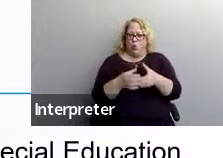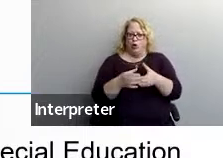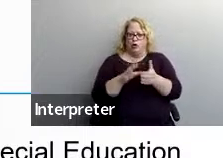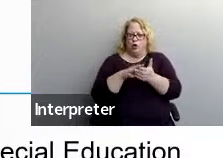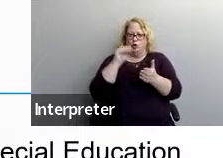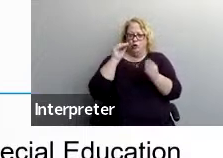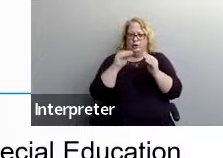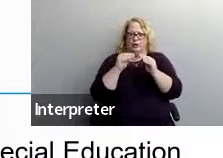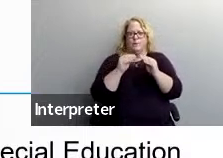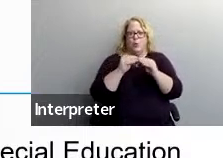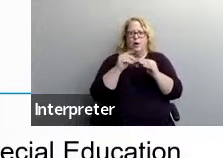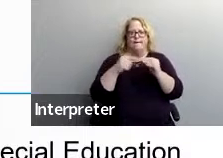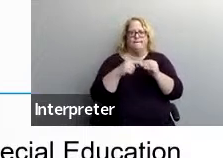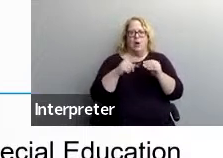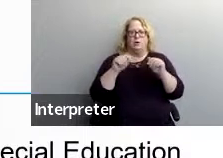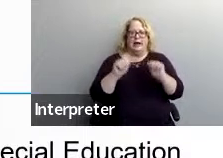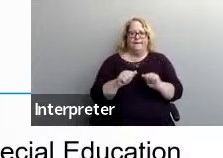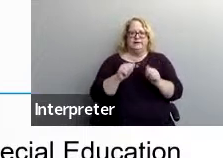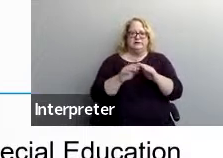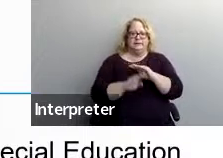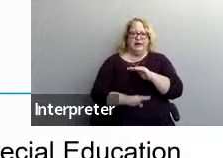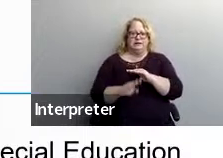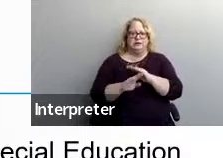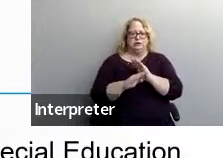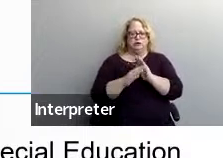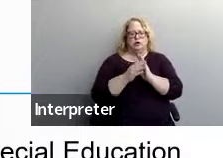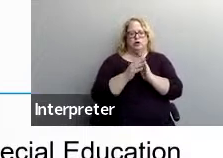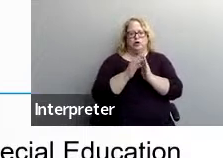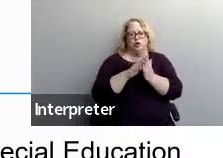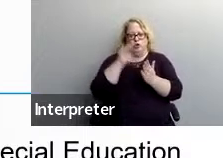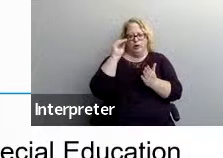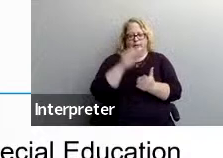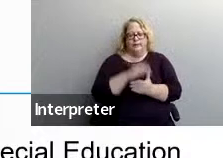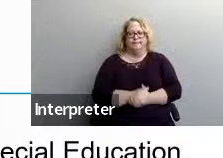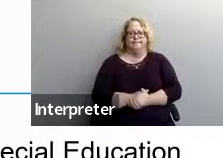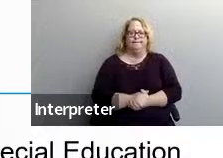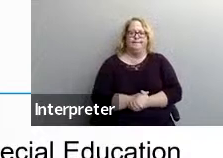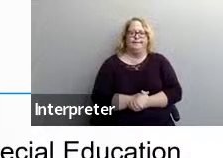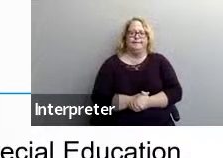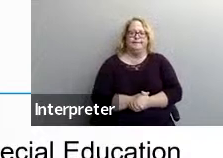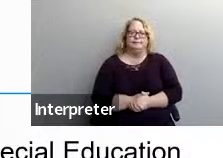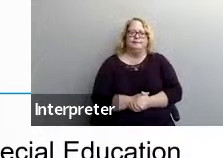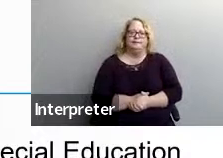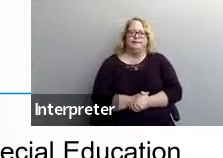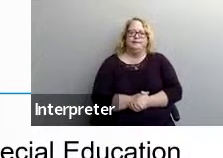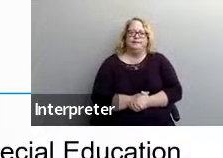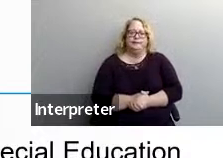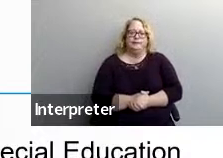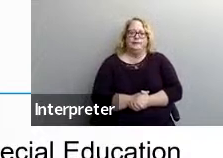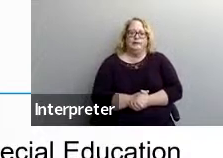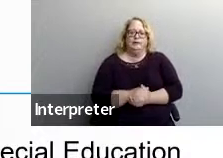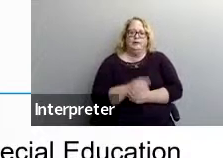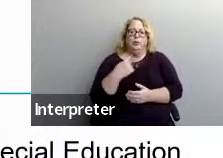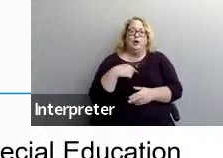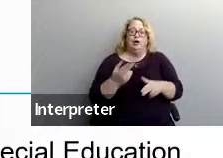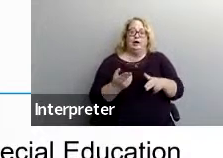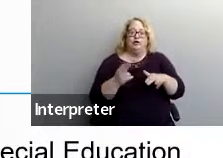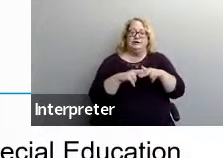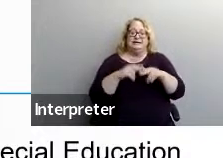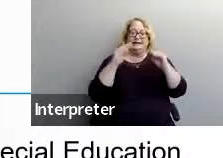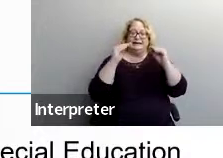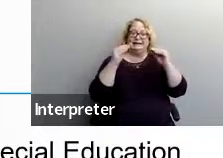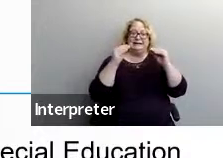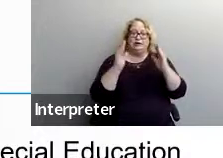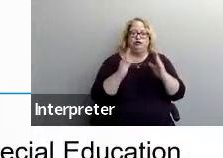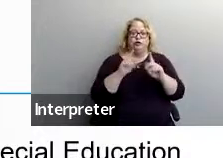more about competency-based learning. So those proficiency skills support that. We are increasing some teacher mentoring opportunities